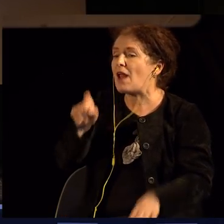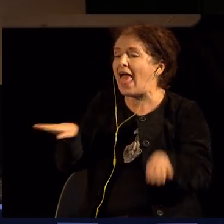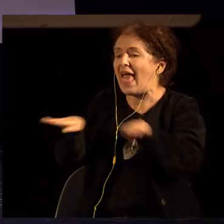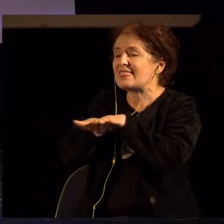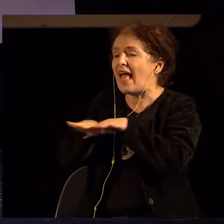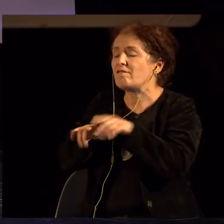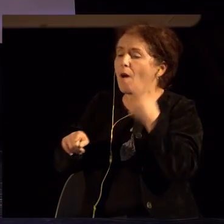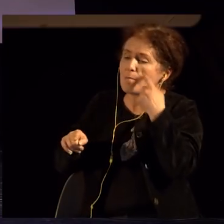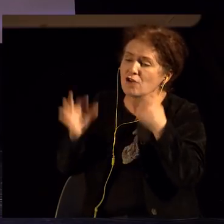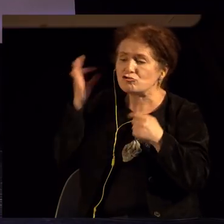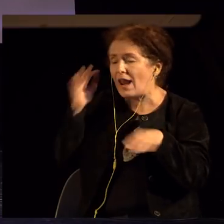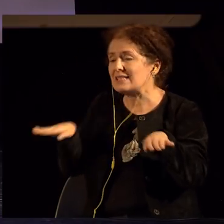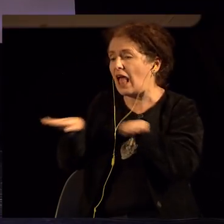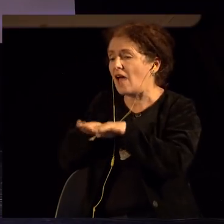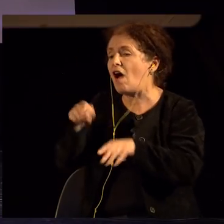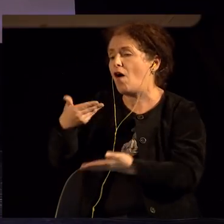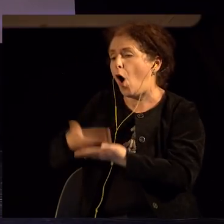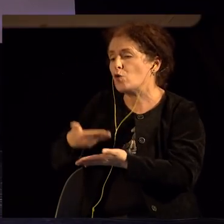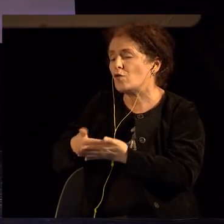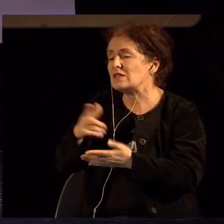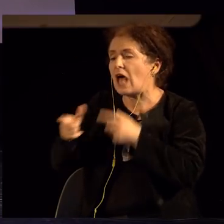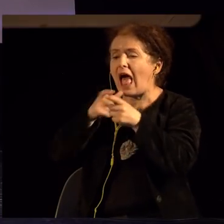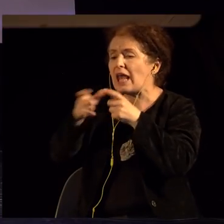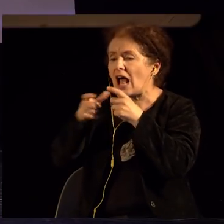about mutuality and consent as well.